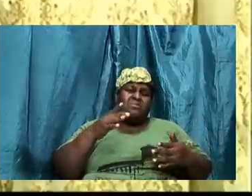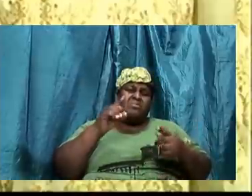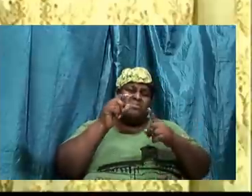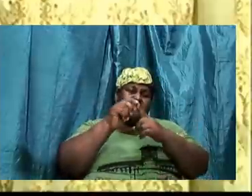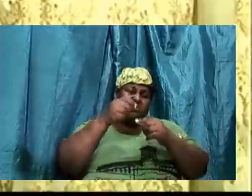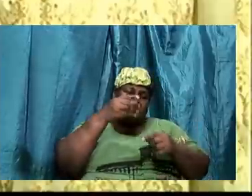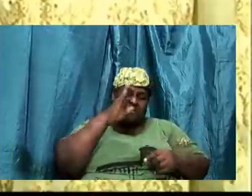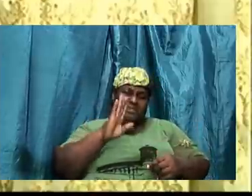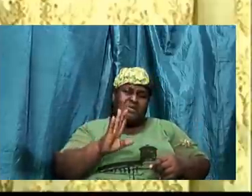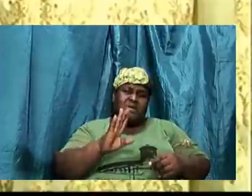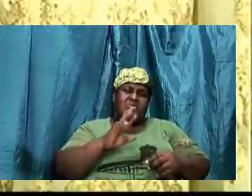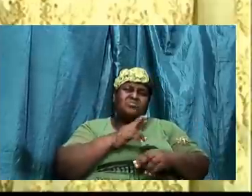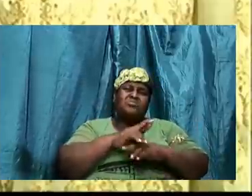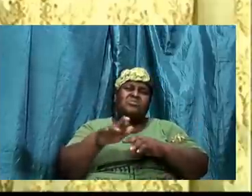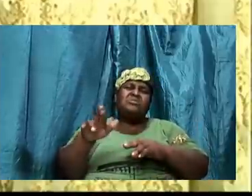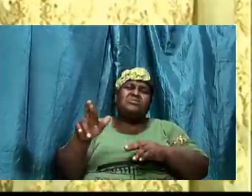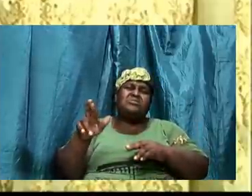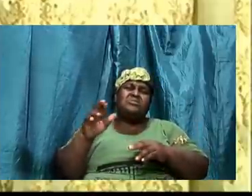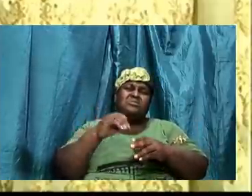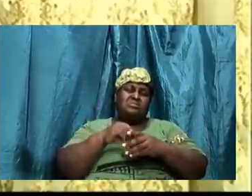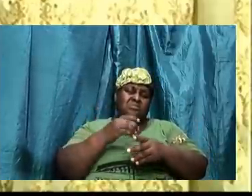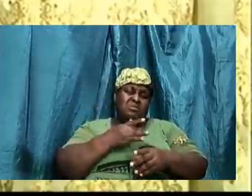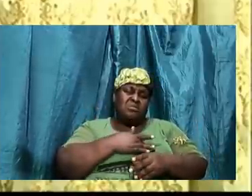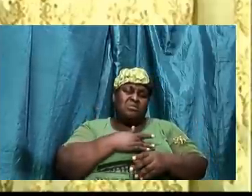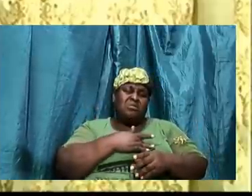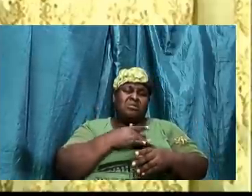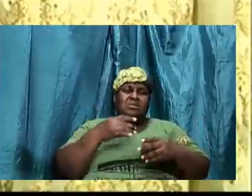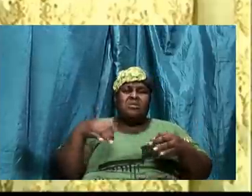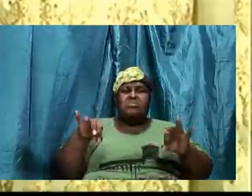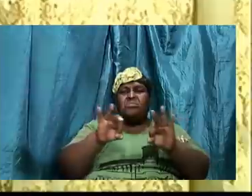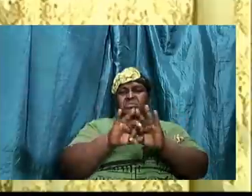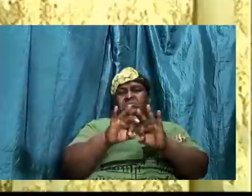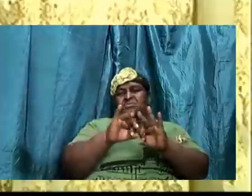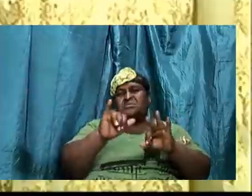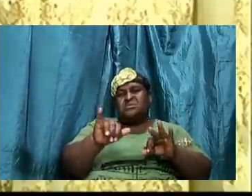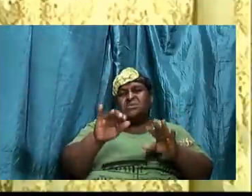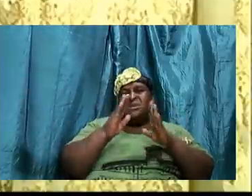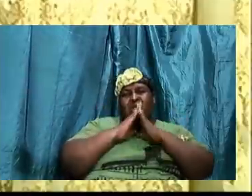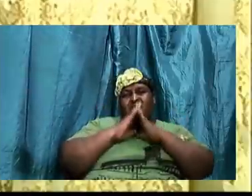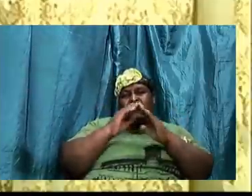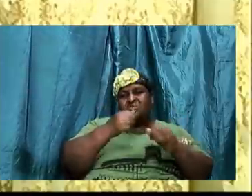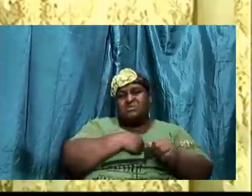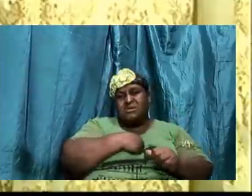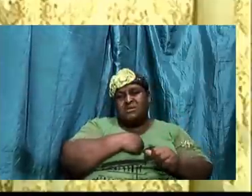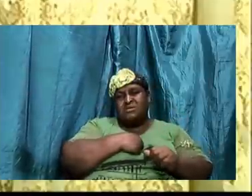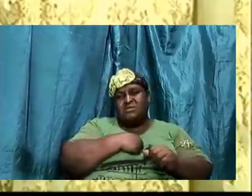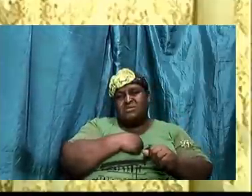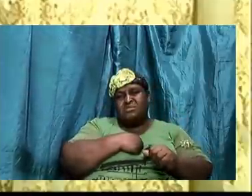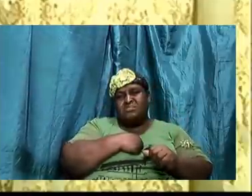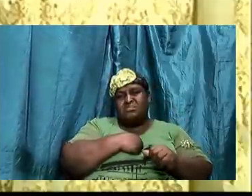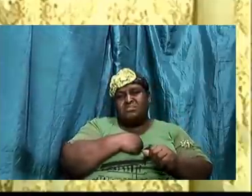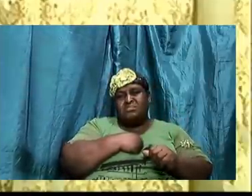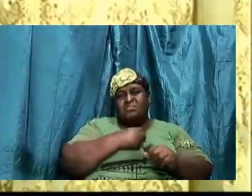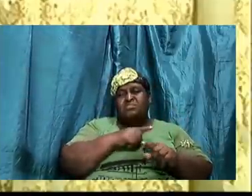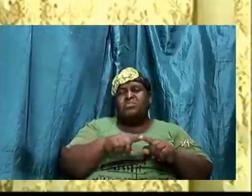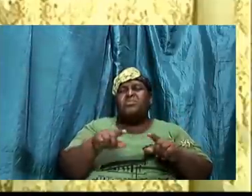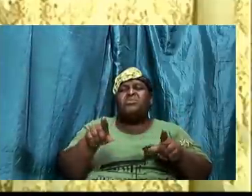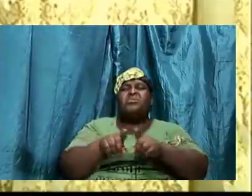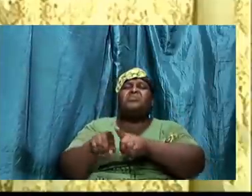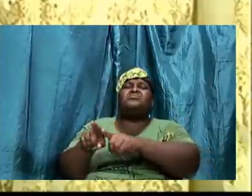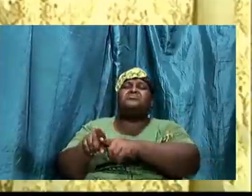it's important that we ask ourselves, but that we also answer the question,